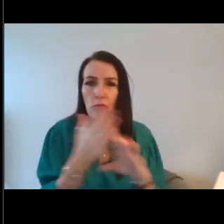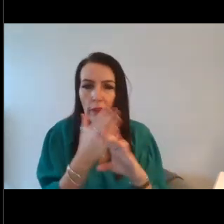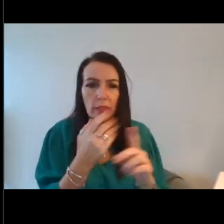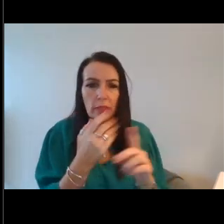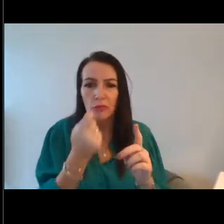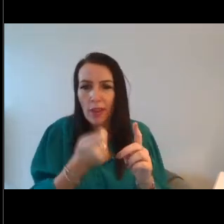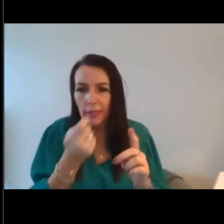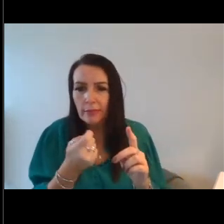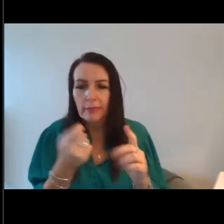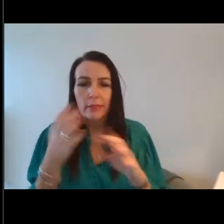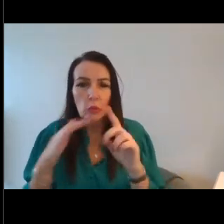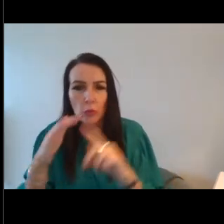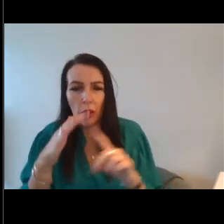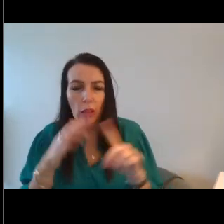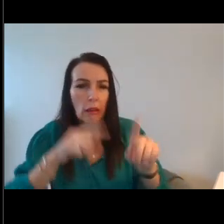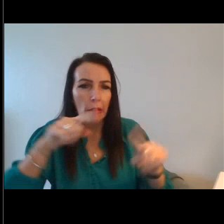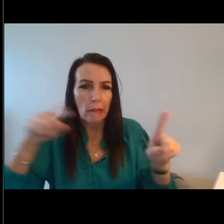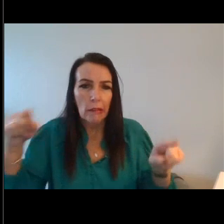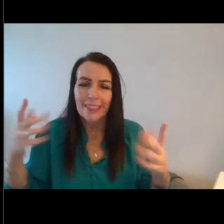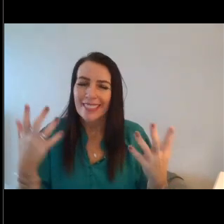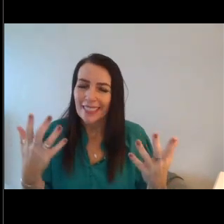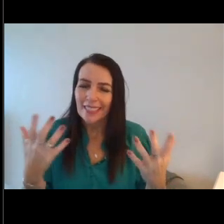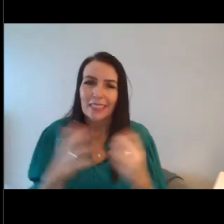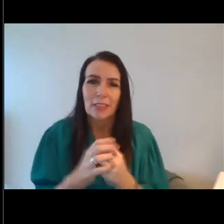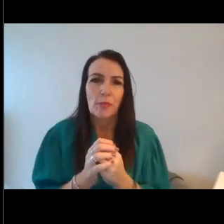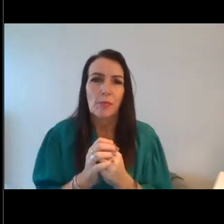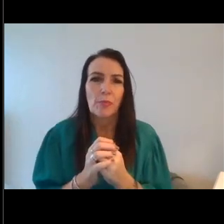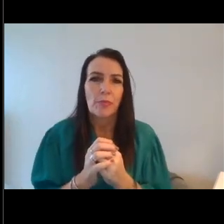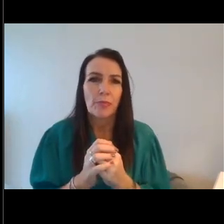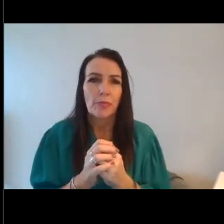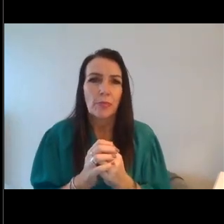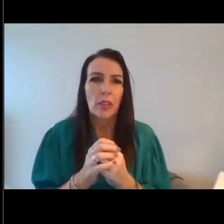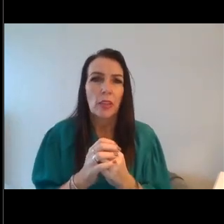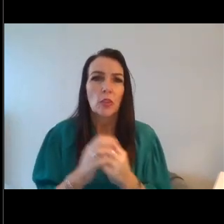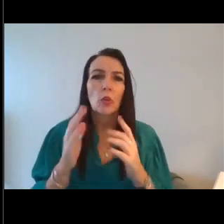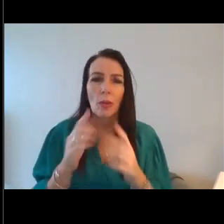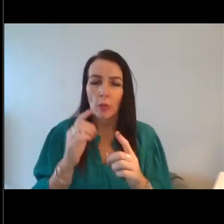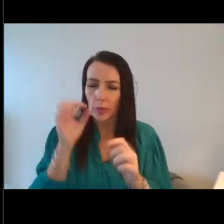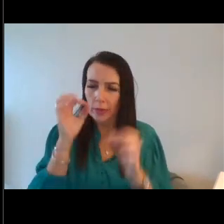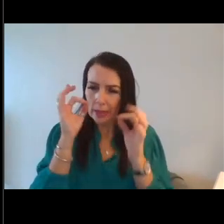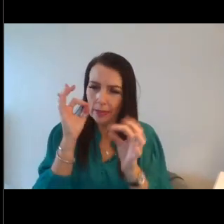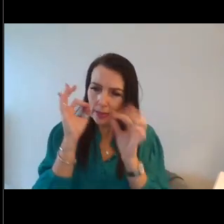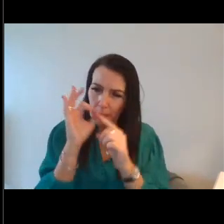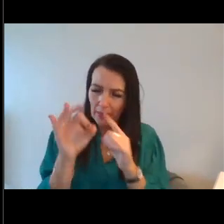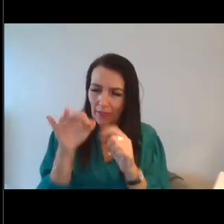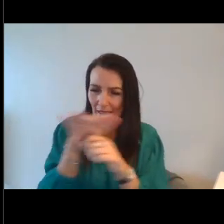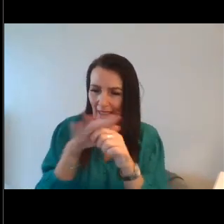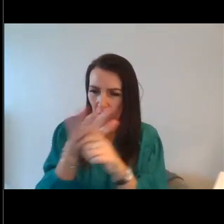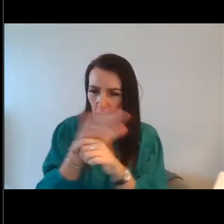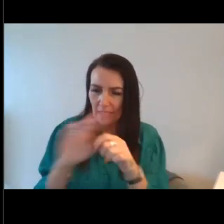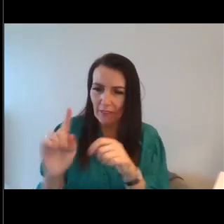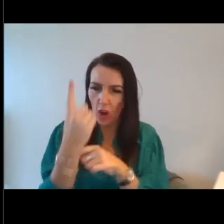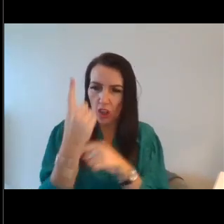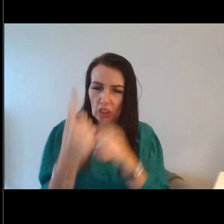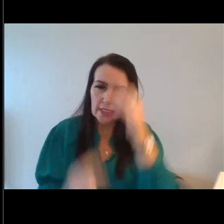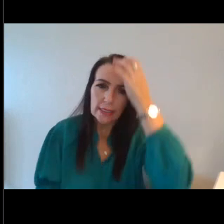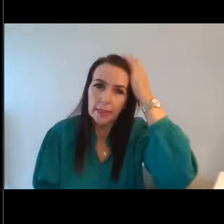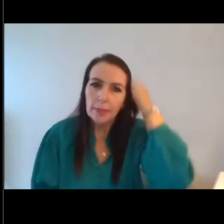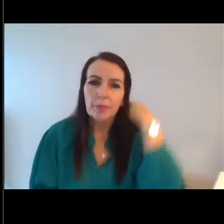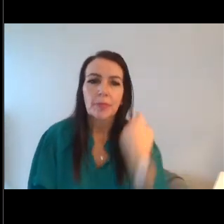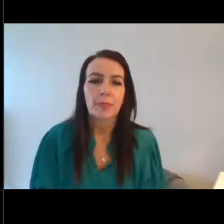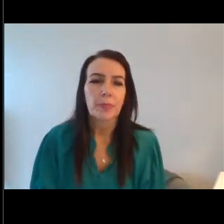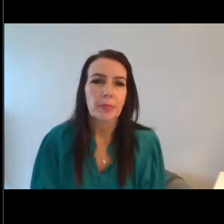way it is drifting, I would say, is towards more area-based type projects. Next slide, please, Nora.